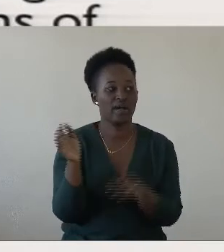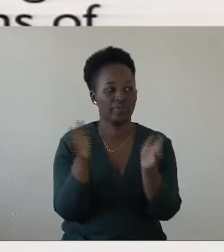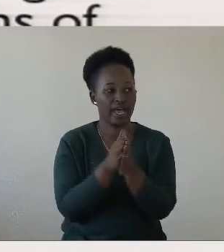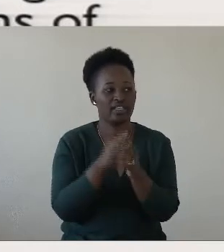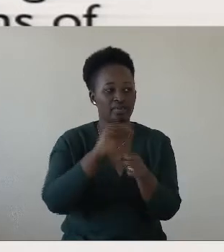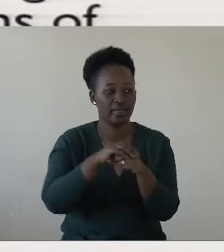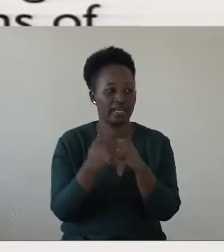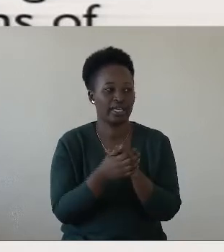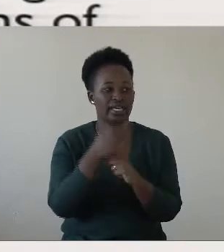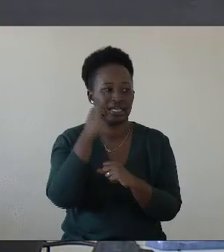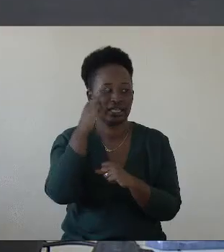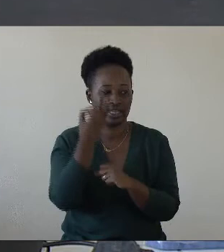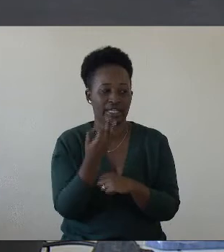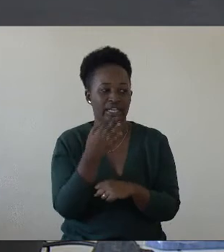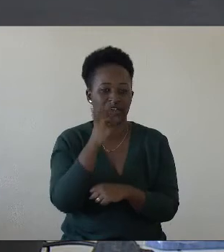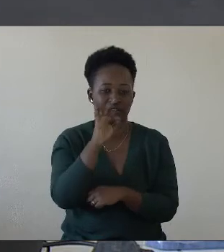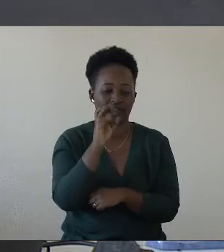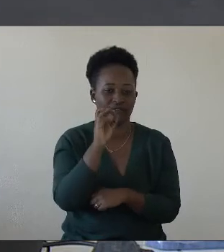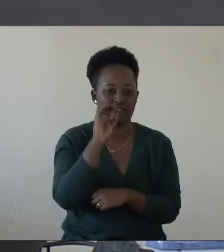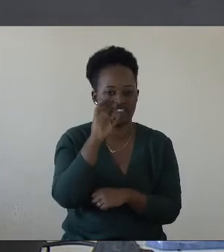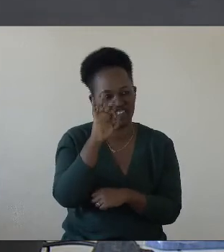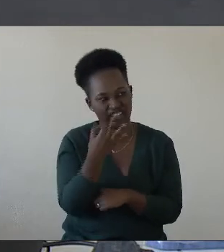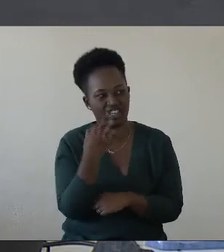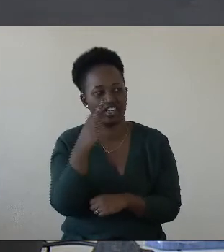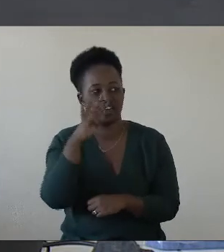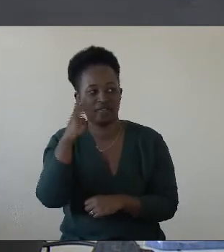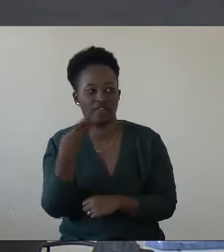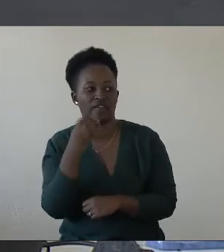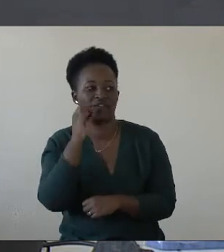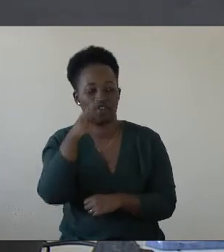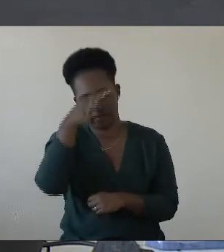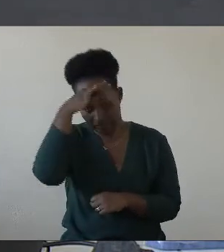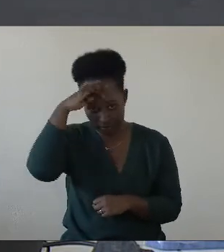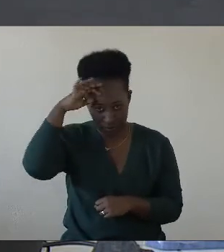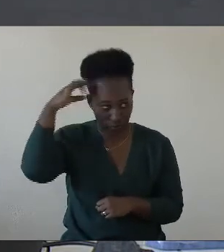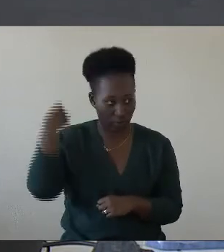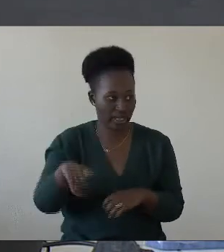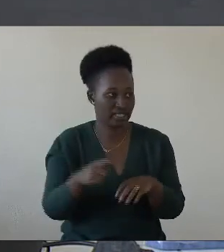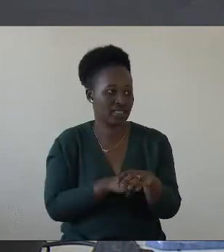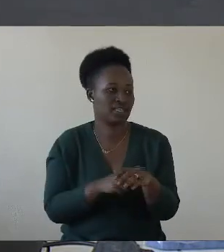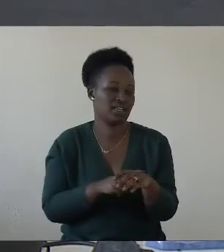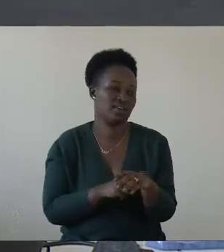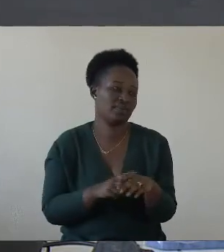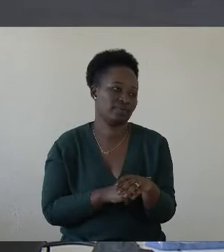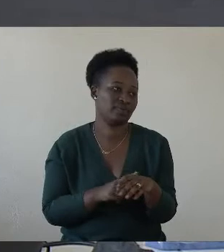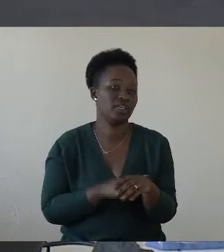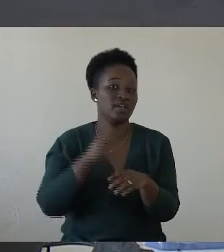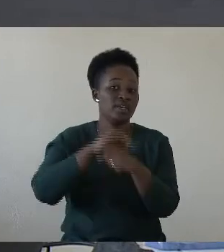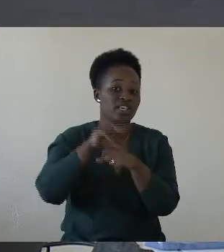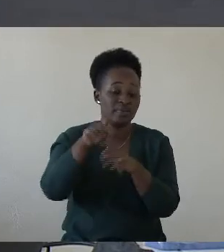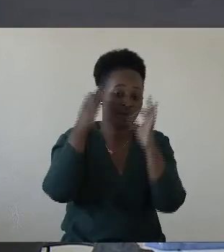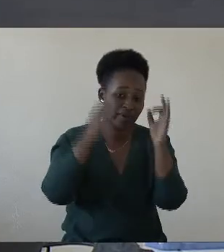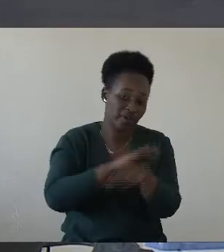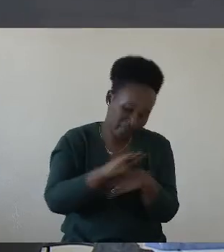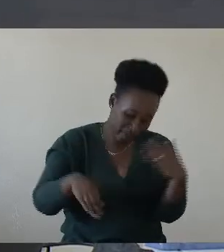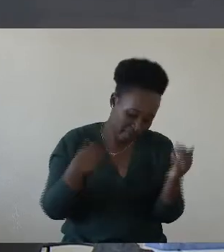dry weight of the skin. So the force of the dry skin is normally occupied by these collagen proteins.